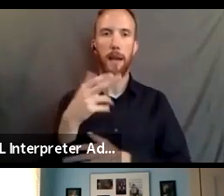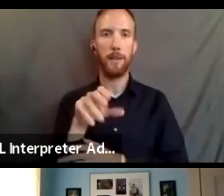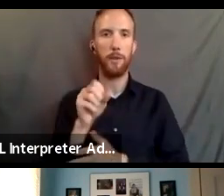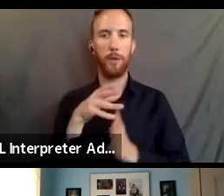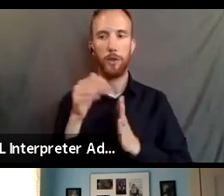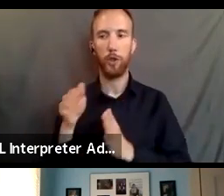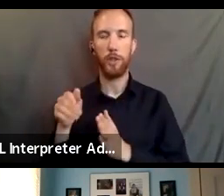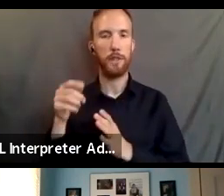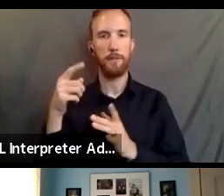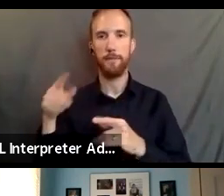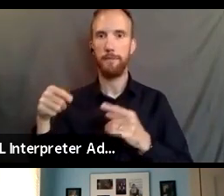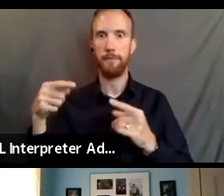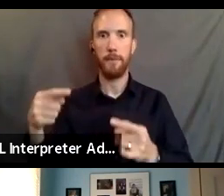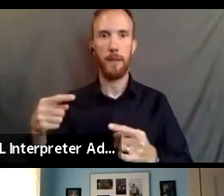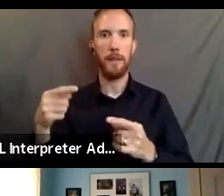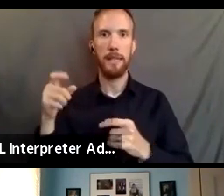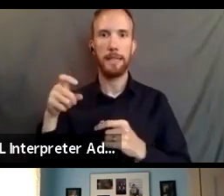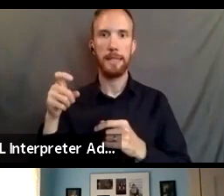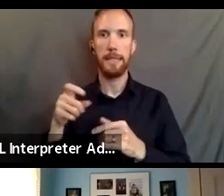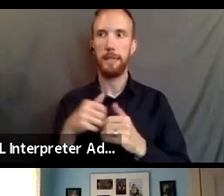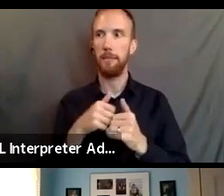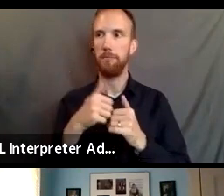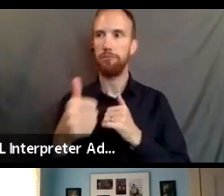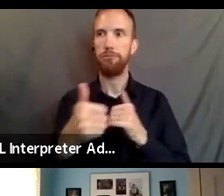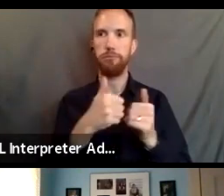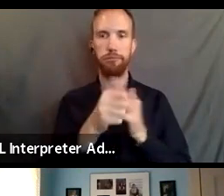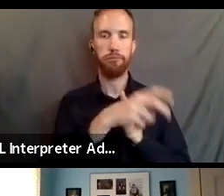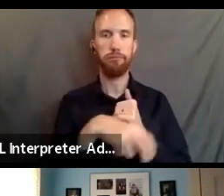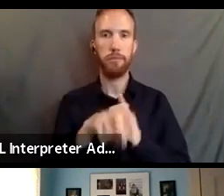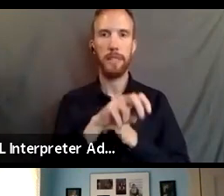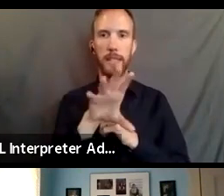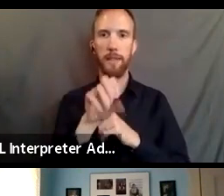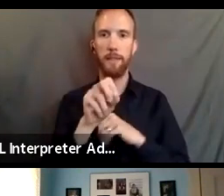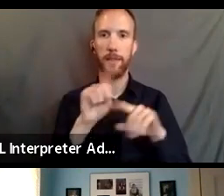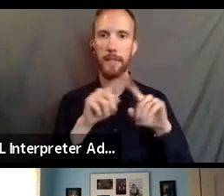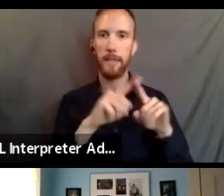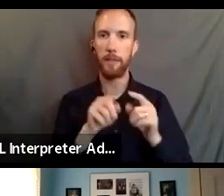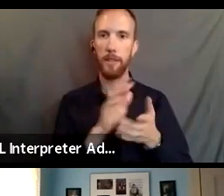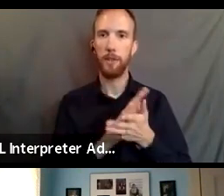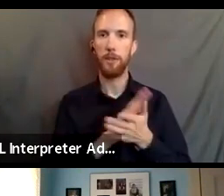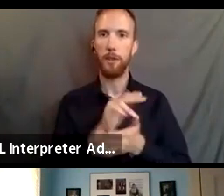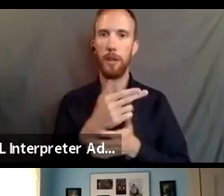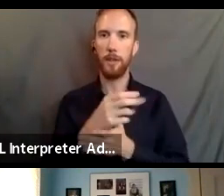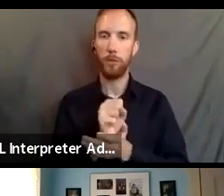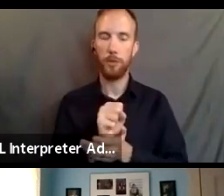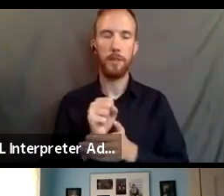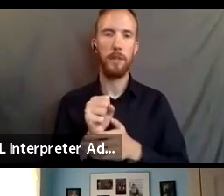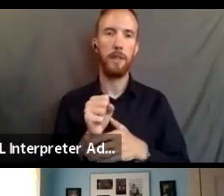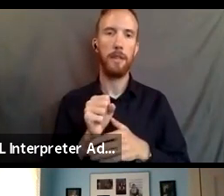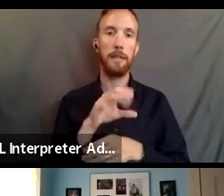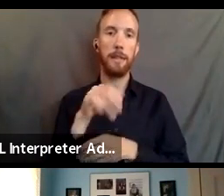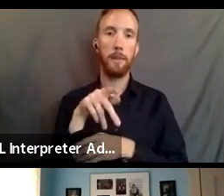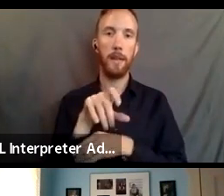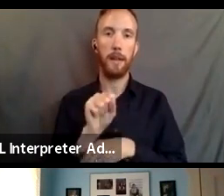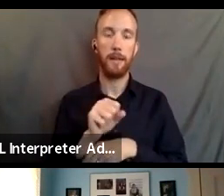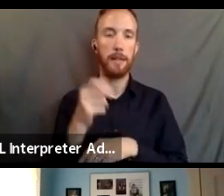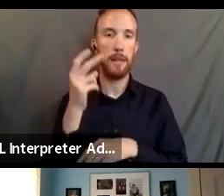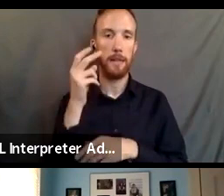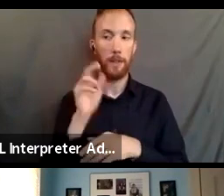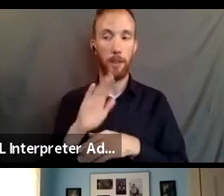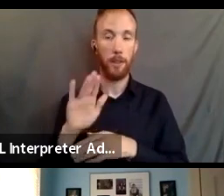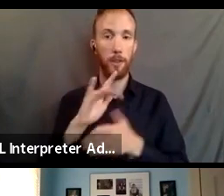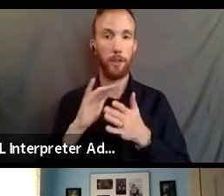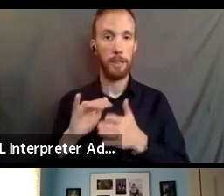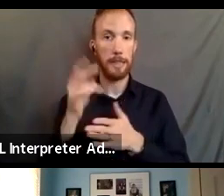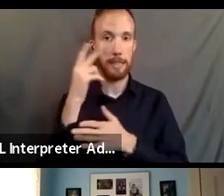travel to attend as many as 50 different high schools from sun to golden cps's own studies have found the students from chinatown